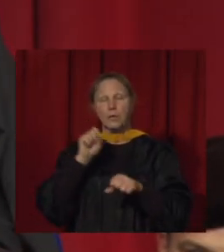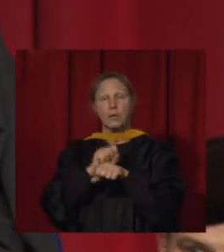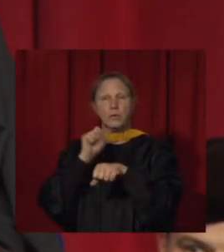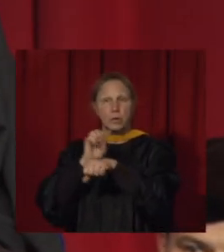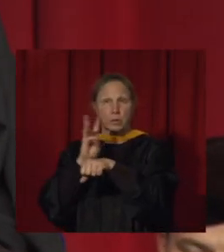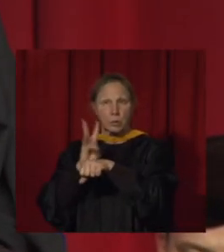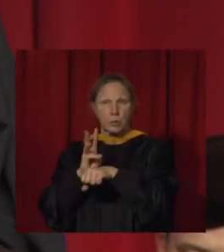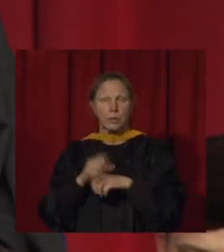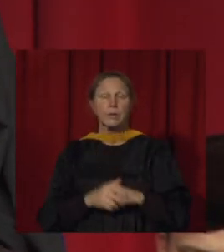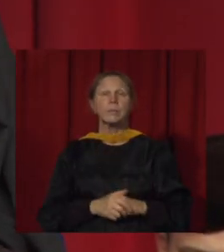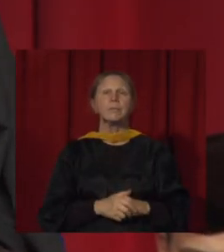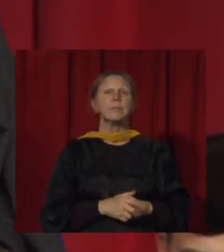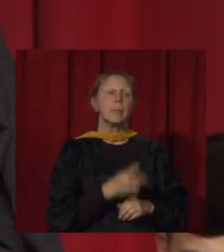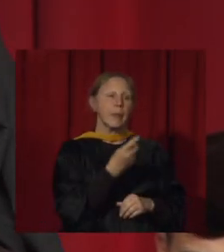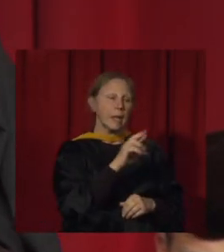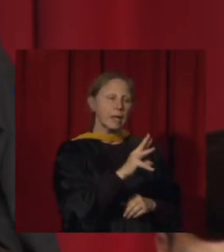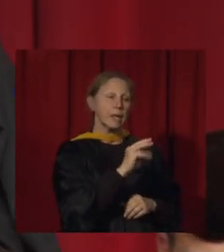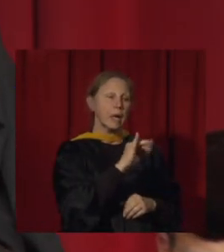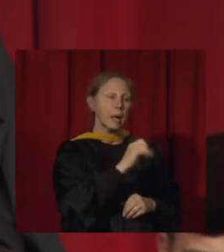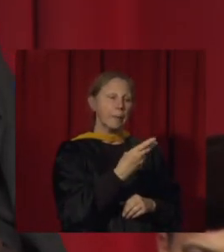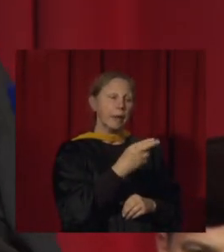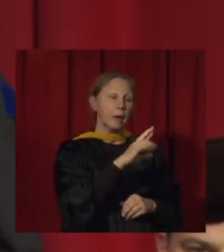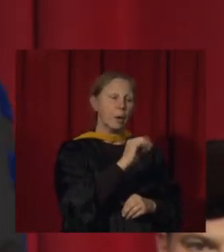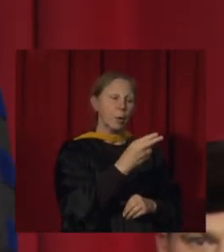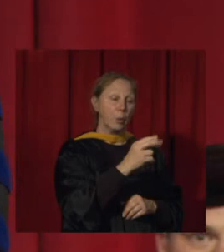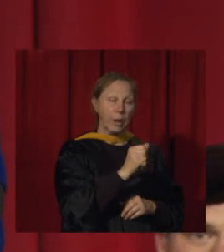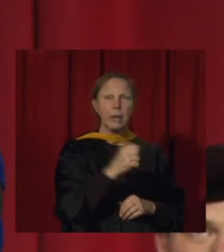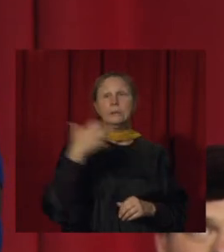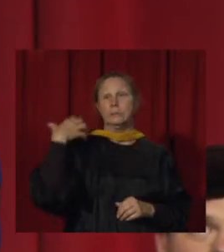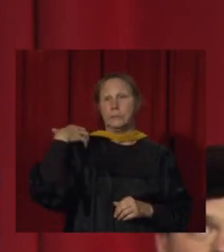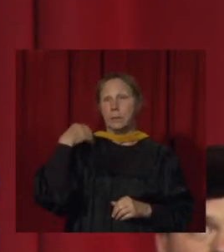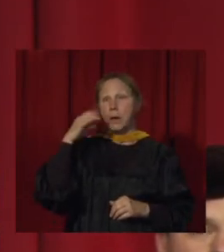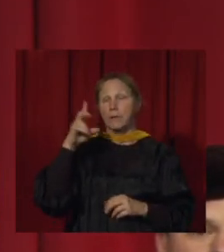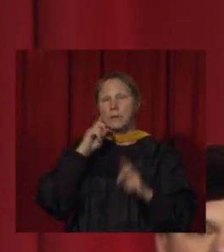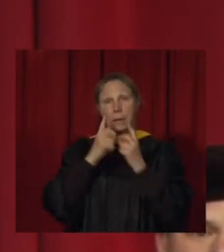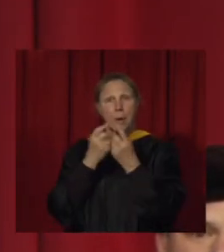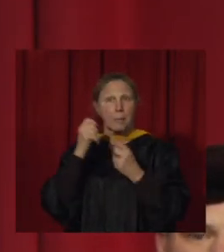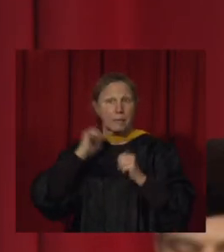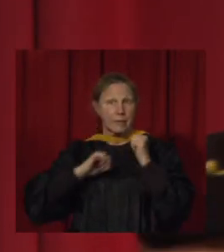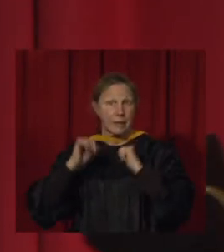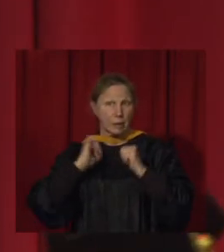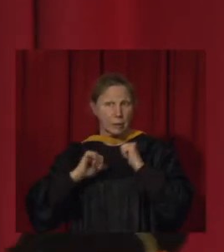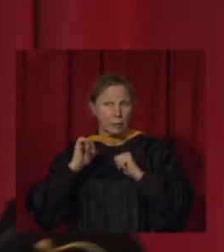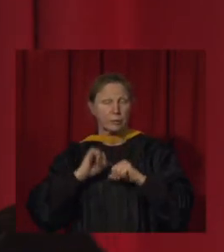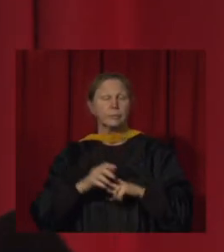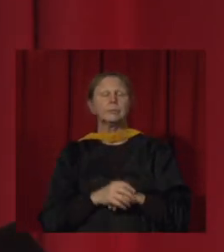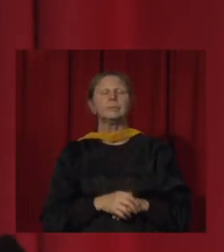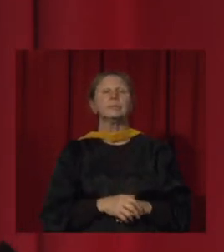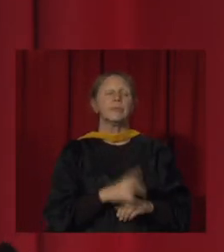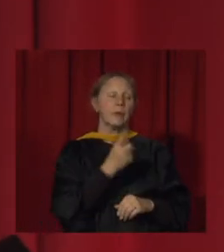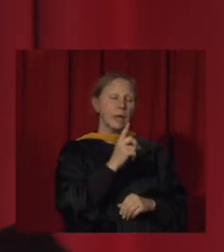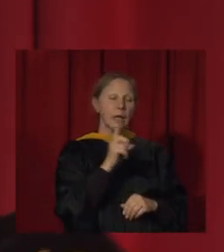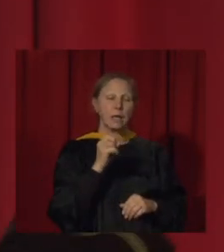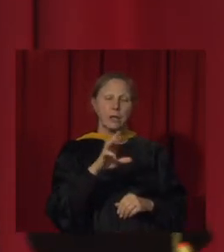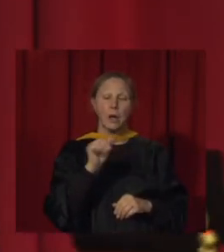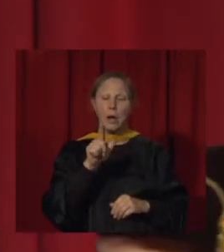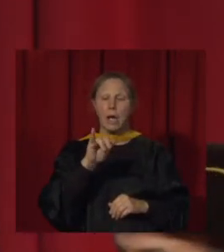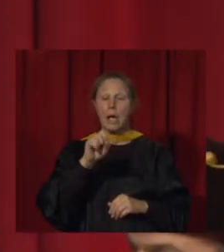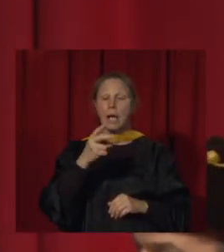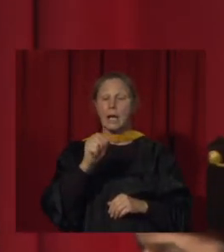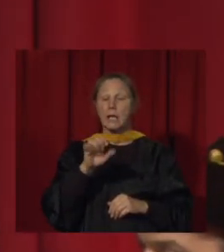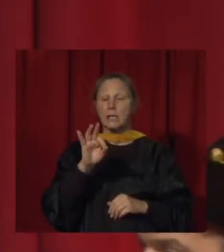Work. Dr. Michael Rhea, Chair, Department of Theater. Dr. Alicia